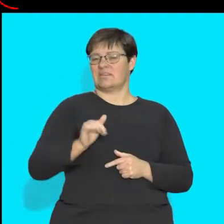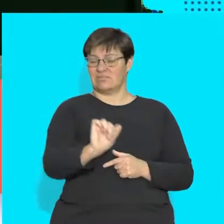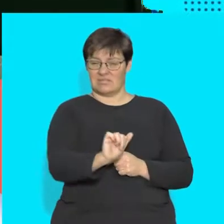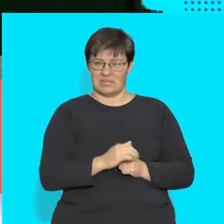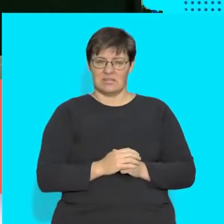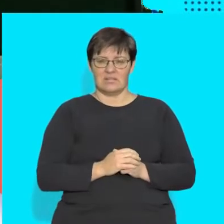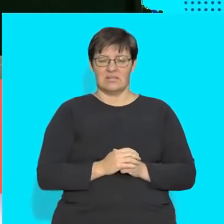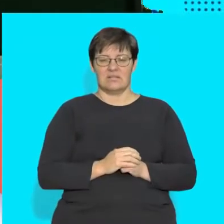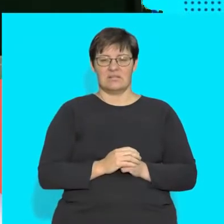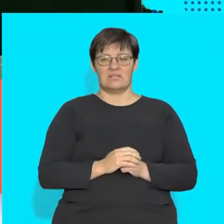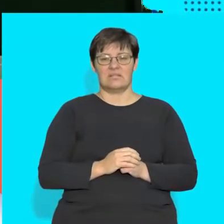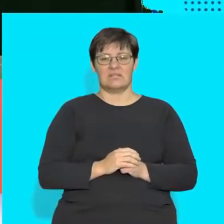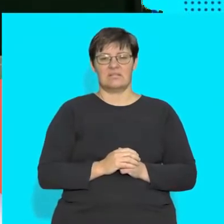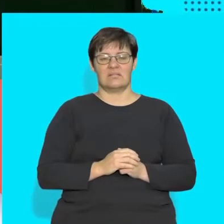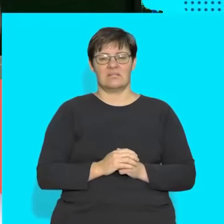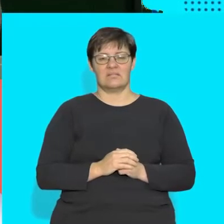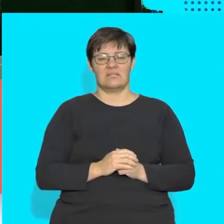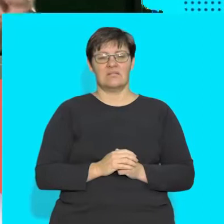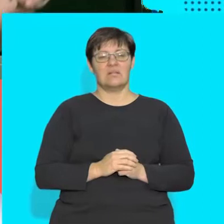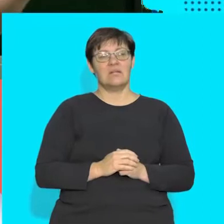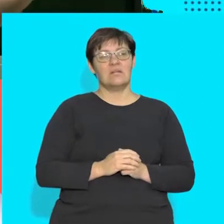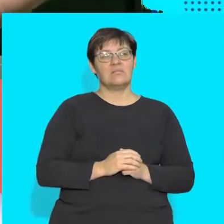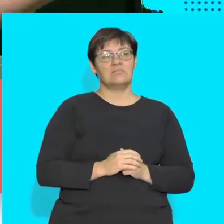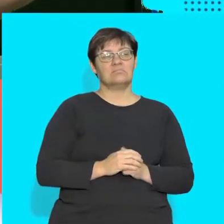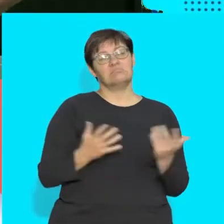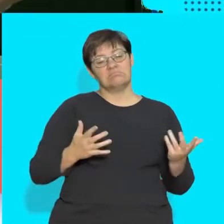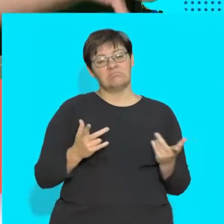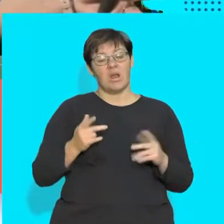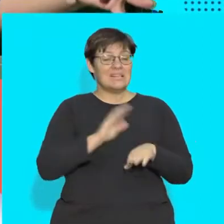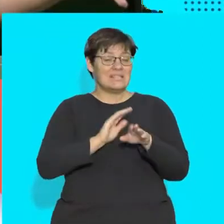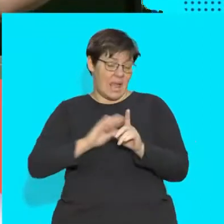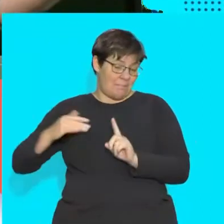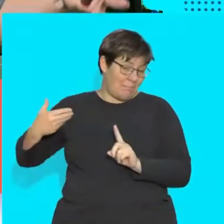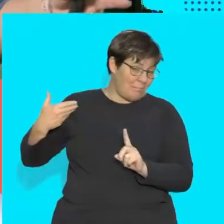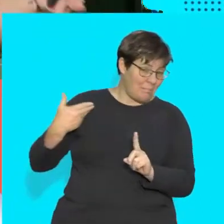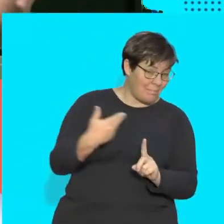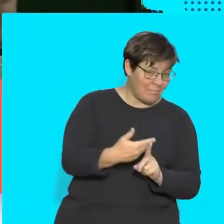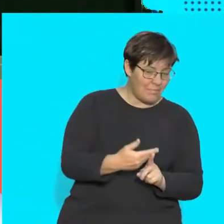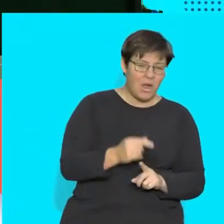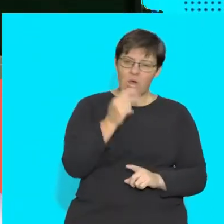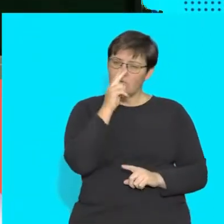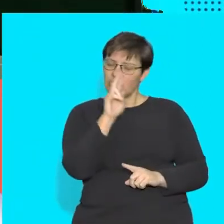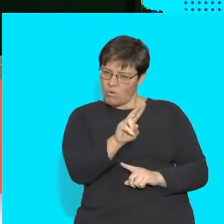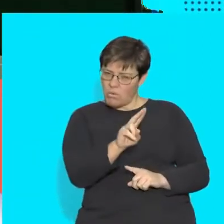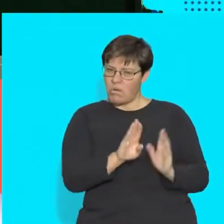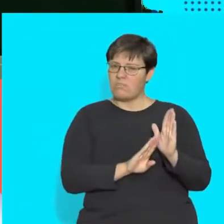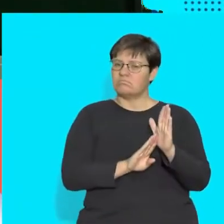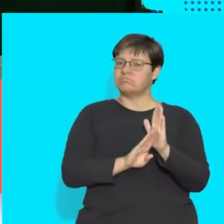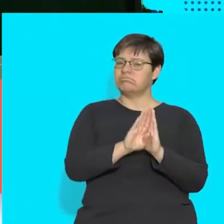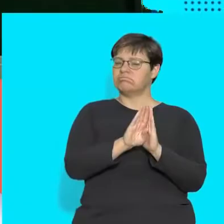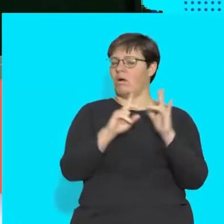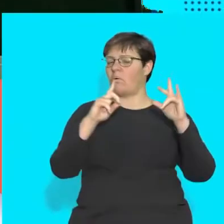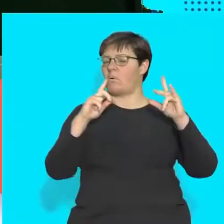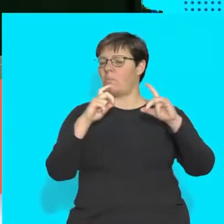classification, all right, later on, organisms over time have shown a pattern of becoming